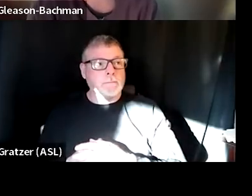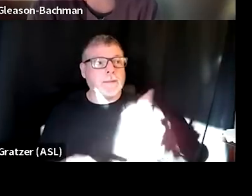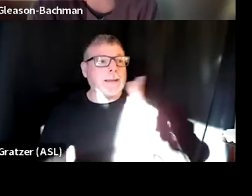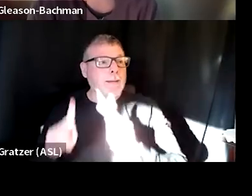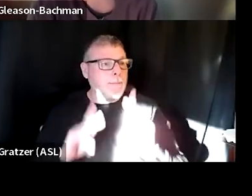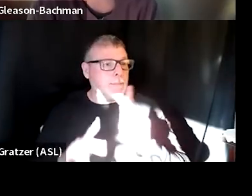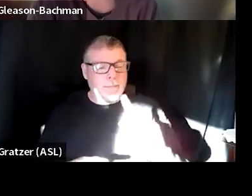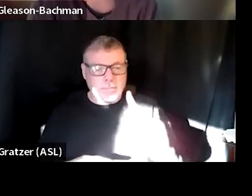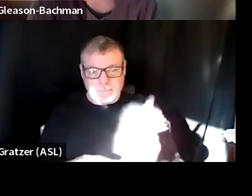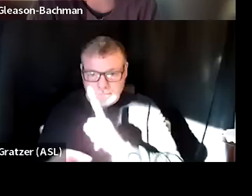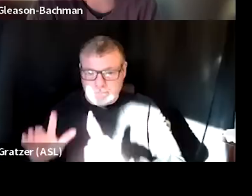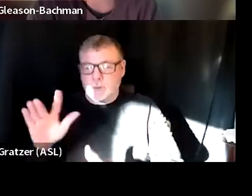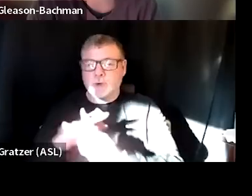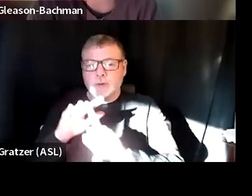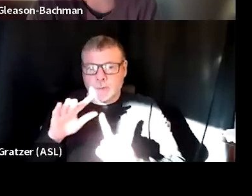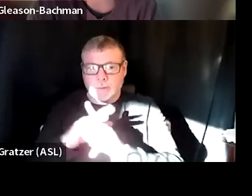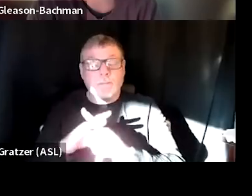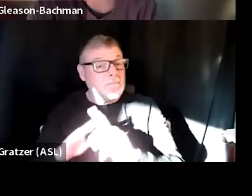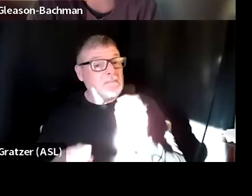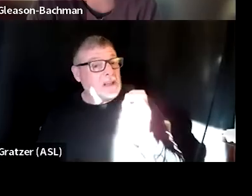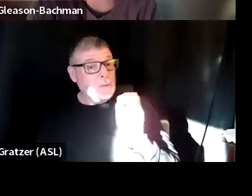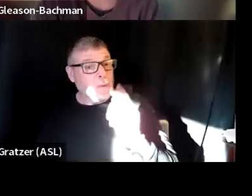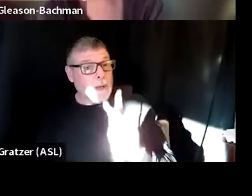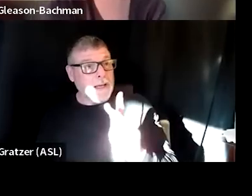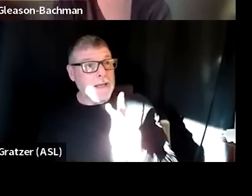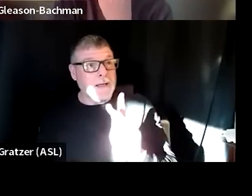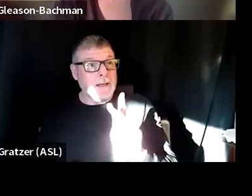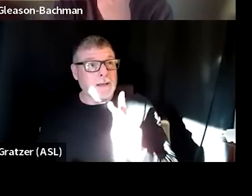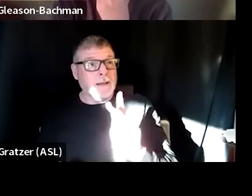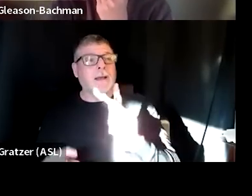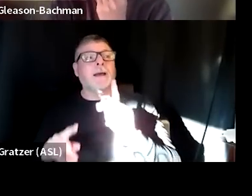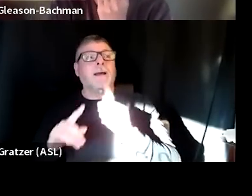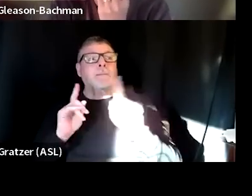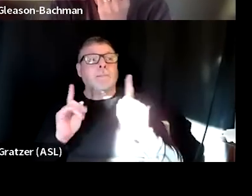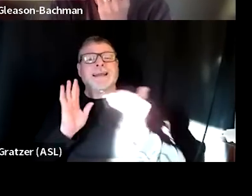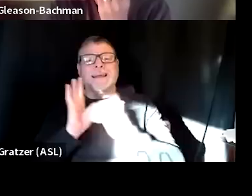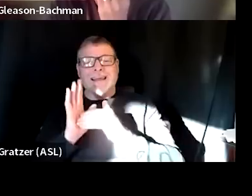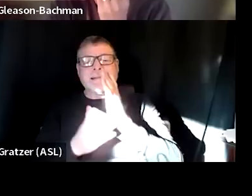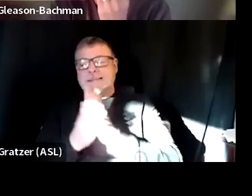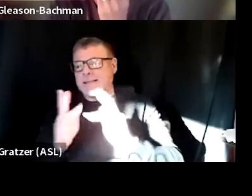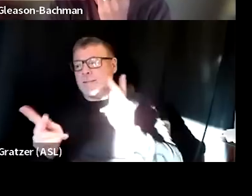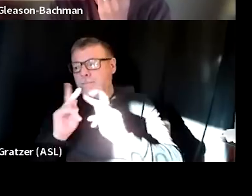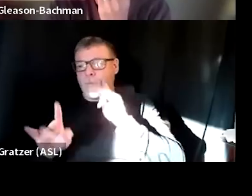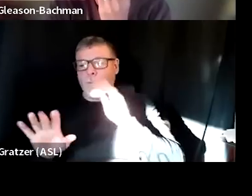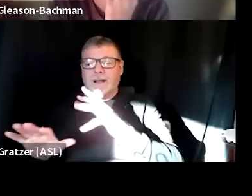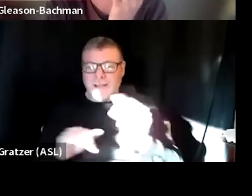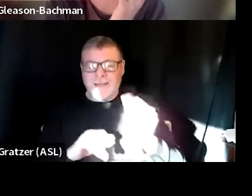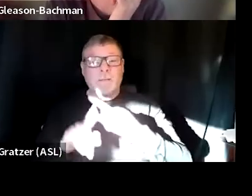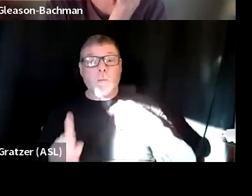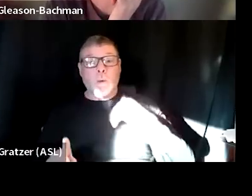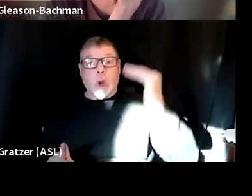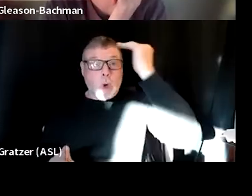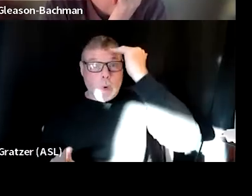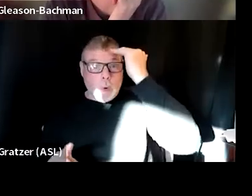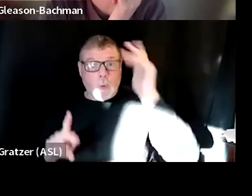coming, people were showing up. It was okay. Again, some people would have left, some would have stayed, but because we know the area, we